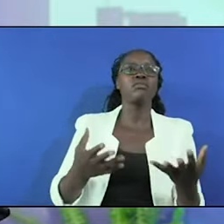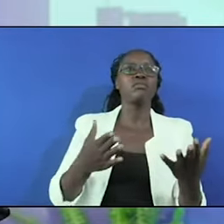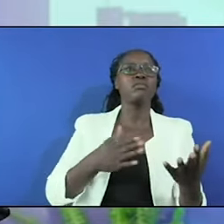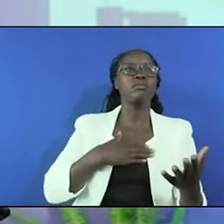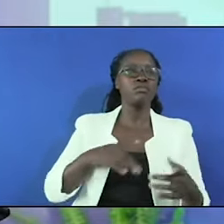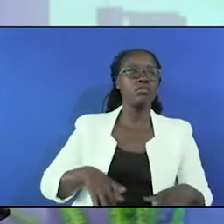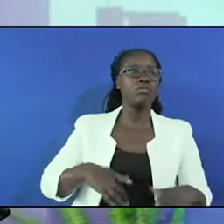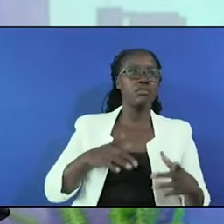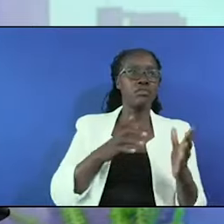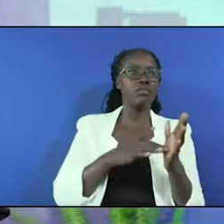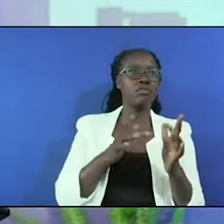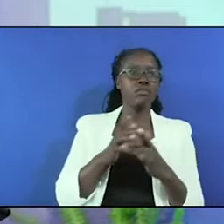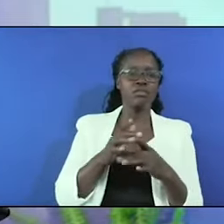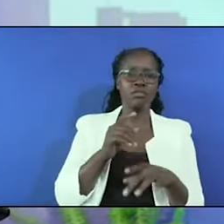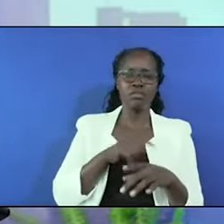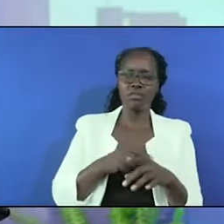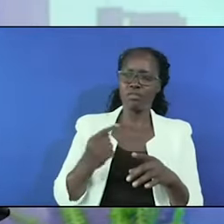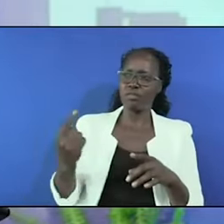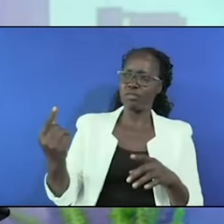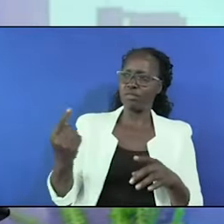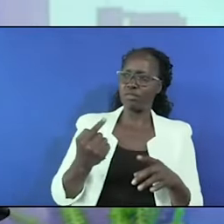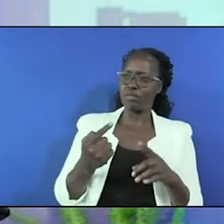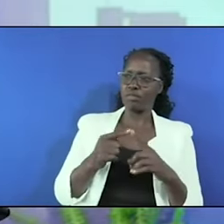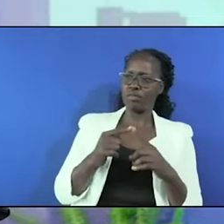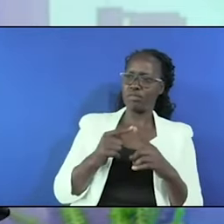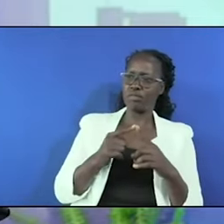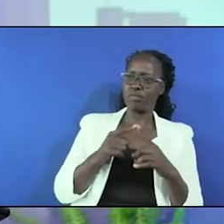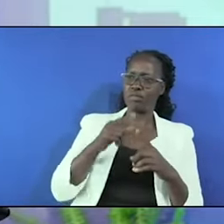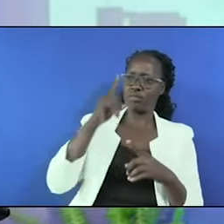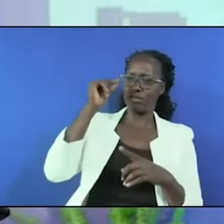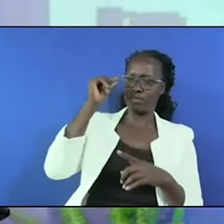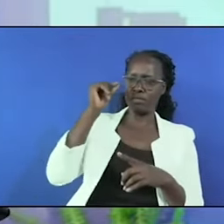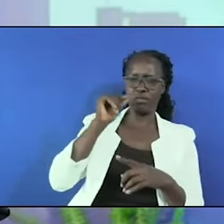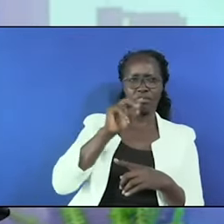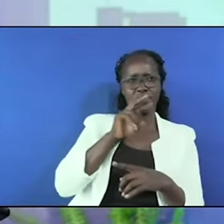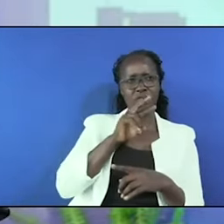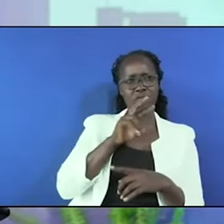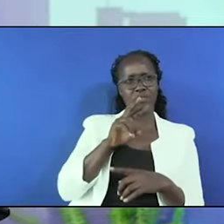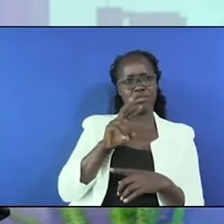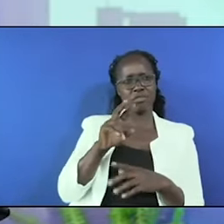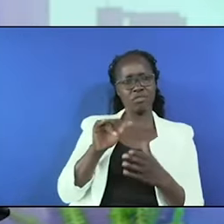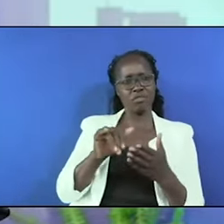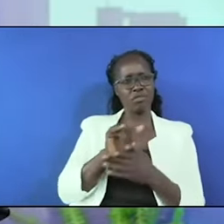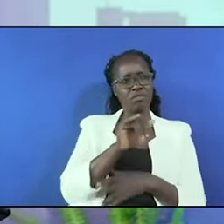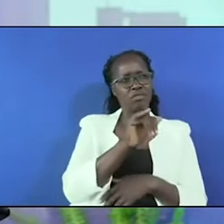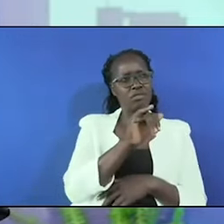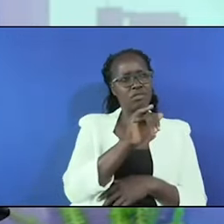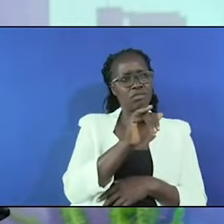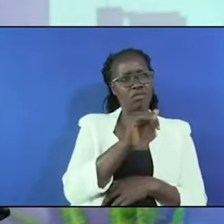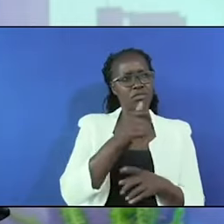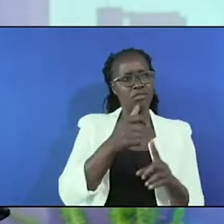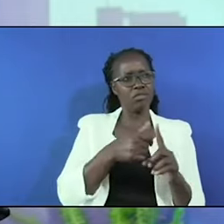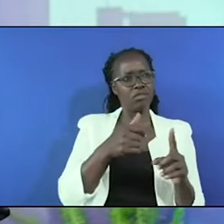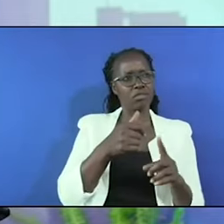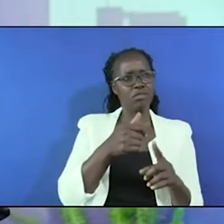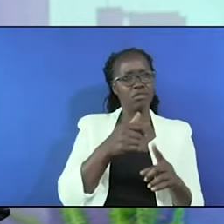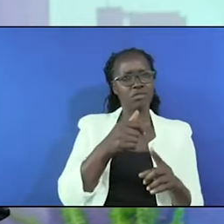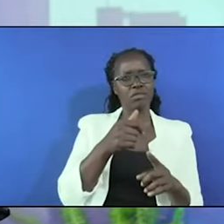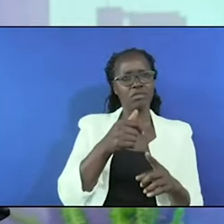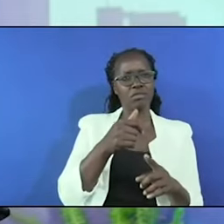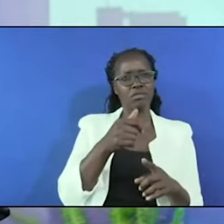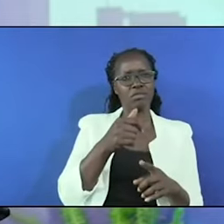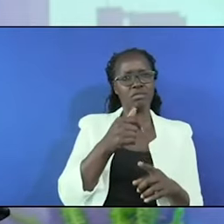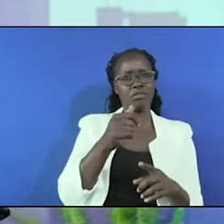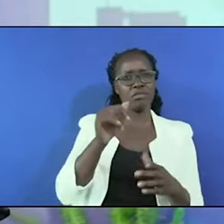to Jesus. But I was, as I was coming from Mombasa, and as I took the plane from Moi International